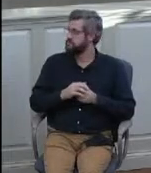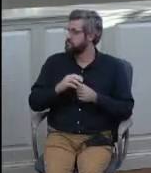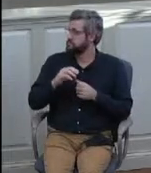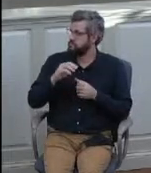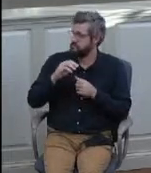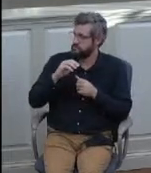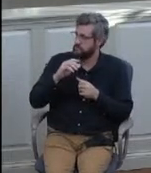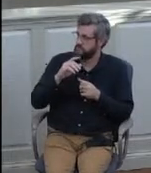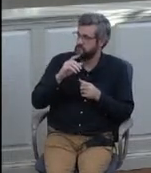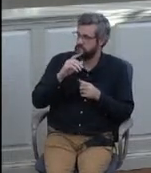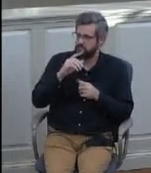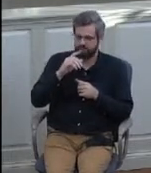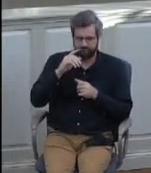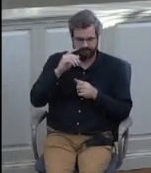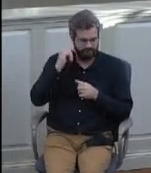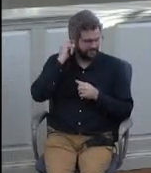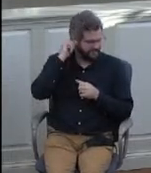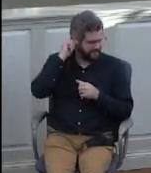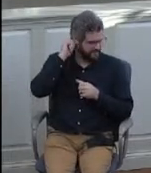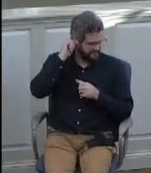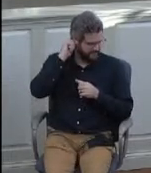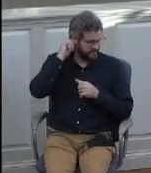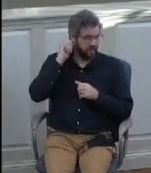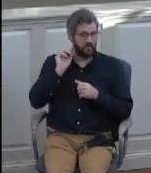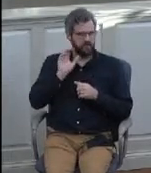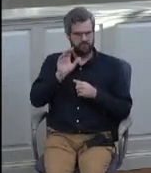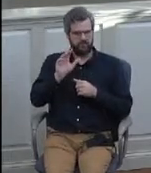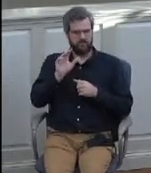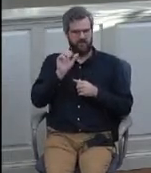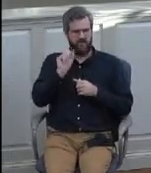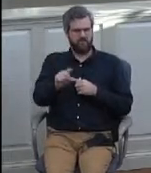Question, yeah. That may or may not be your department. Sure.